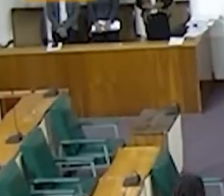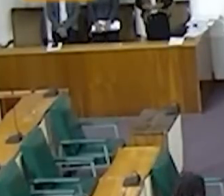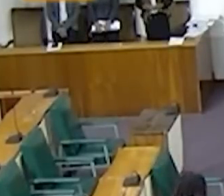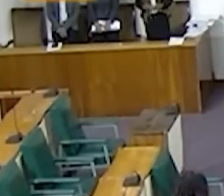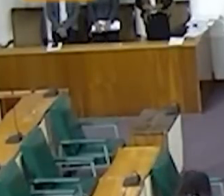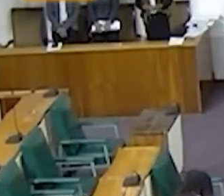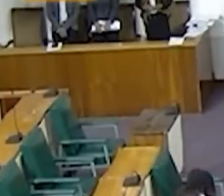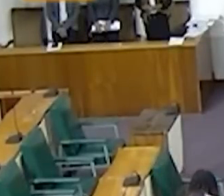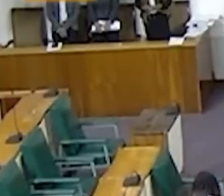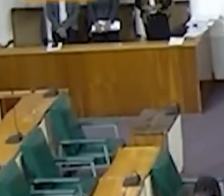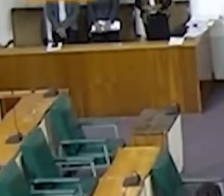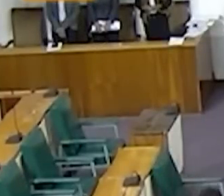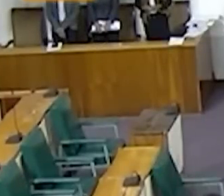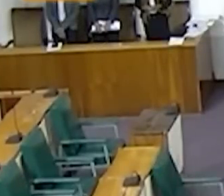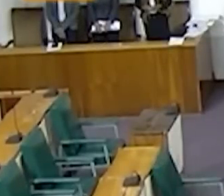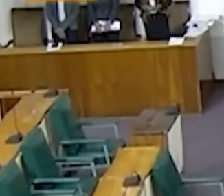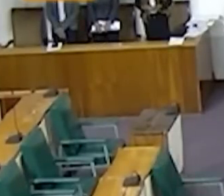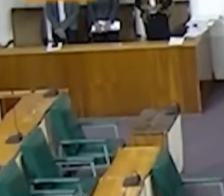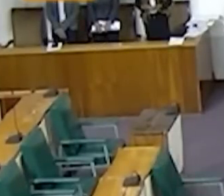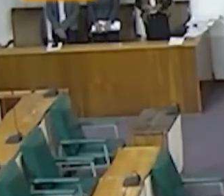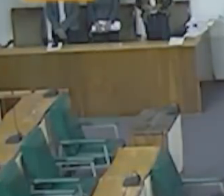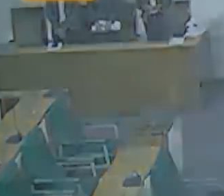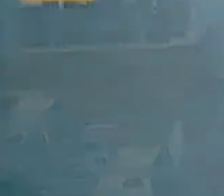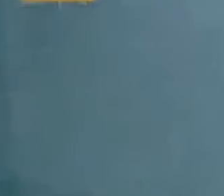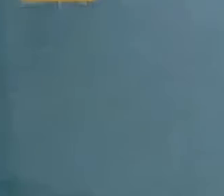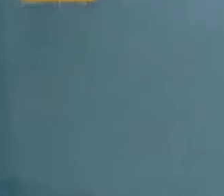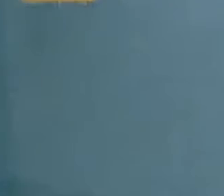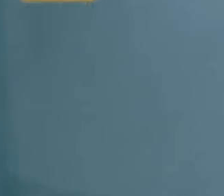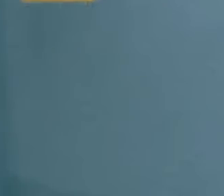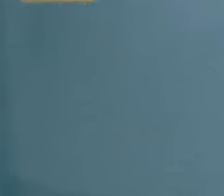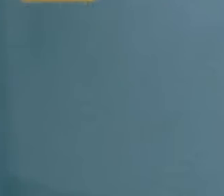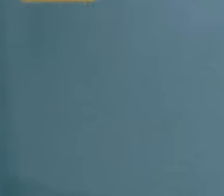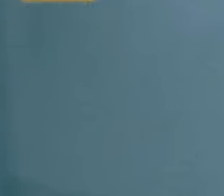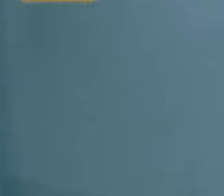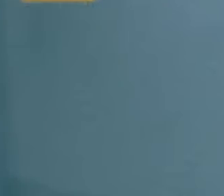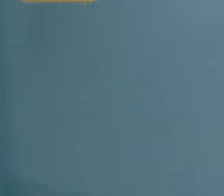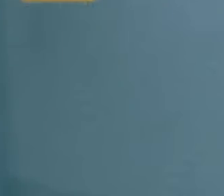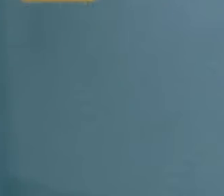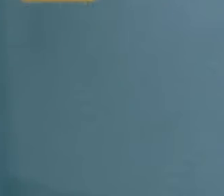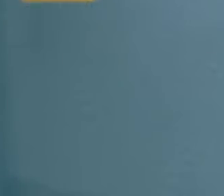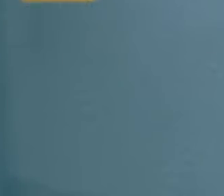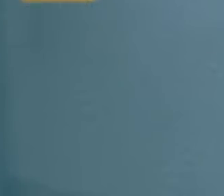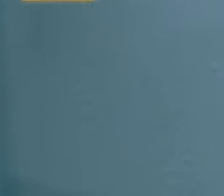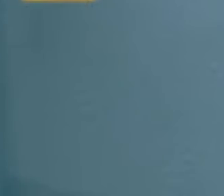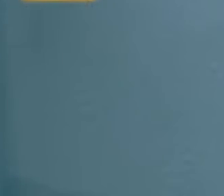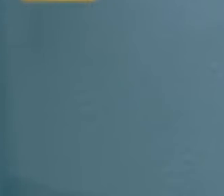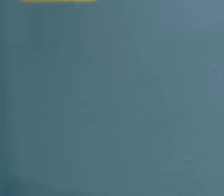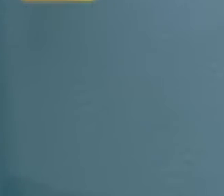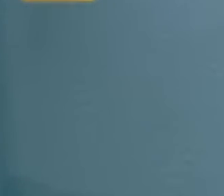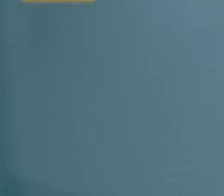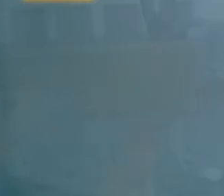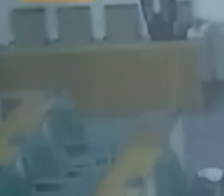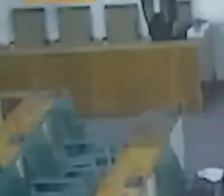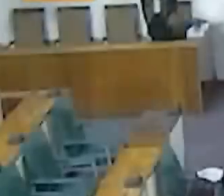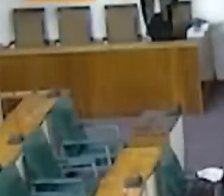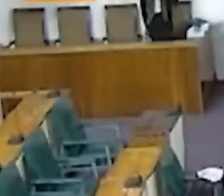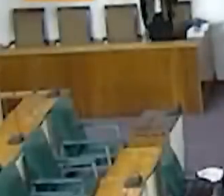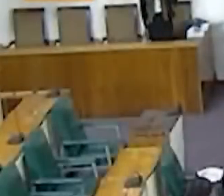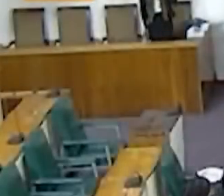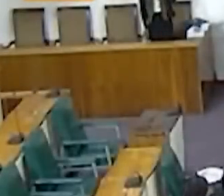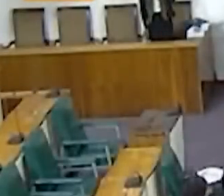chamber. Members shall at all time address the presiding officer or in committee the